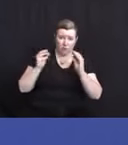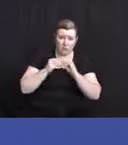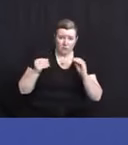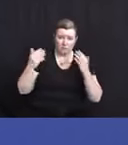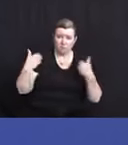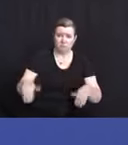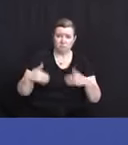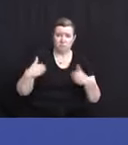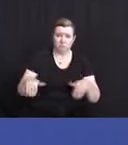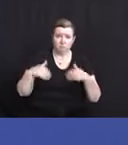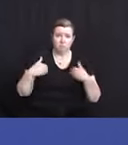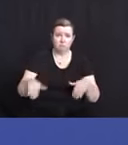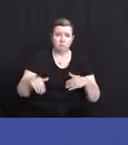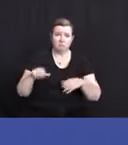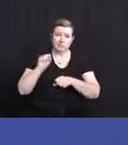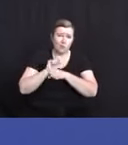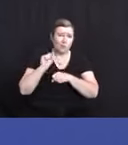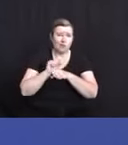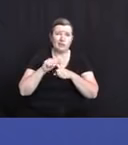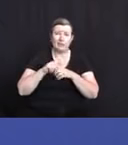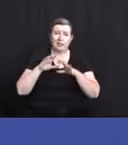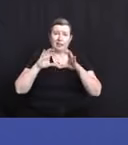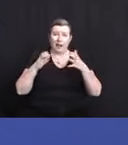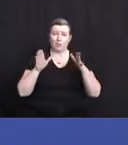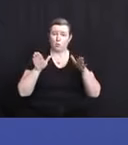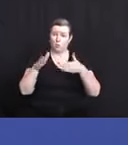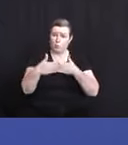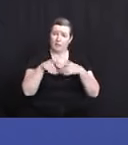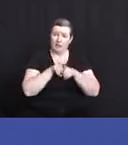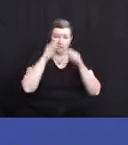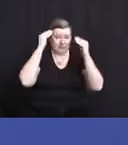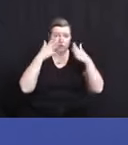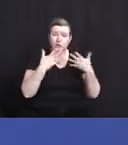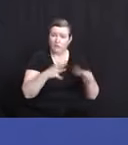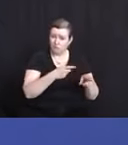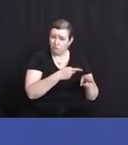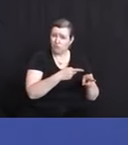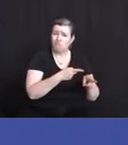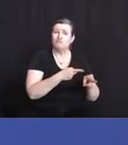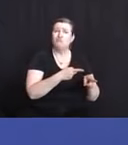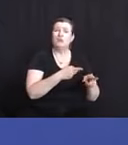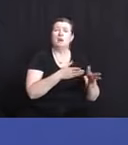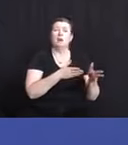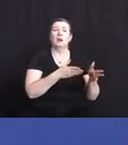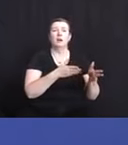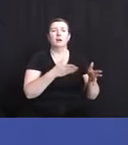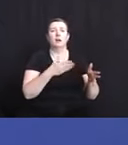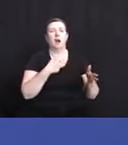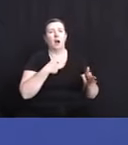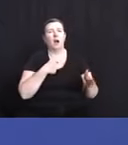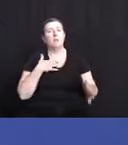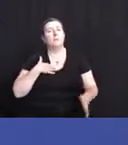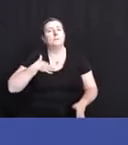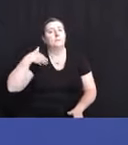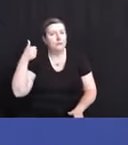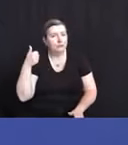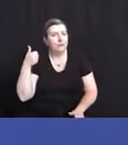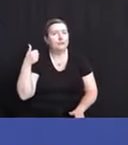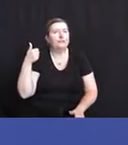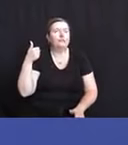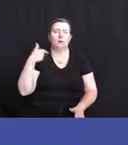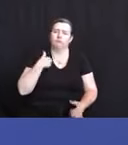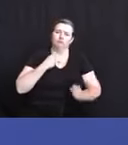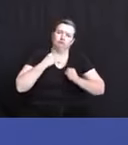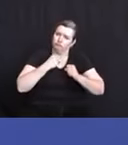is always really important, strong preference at a minimum, if not, I think, an